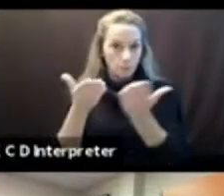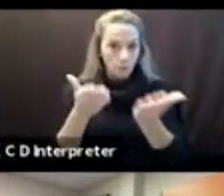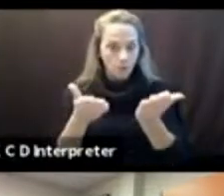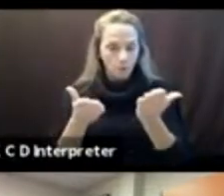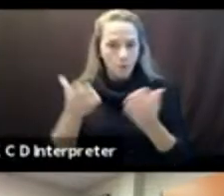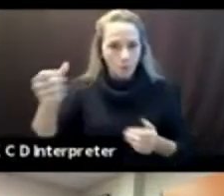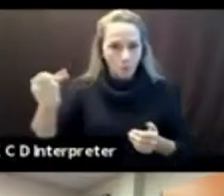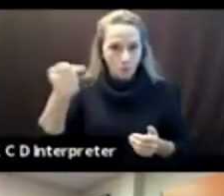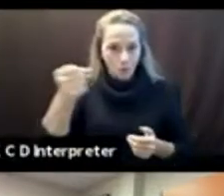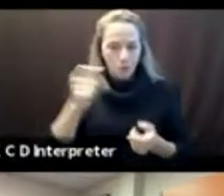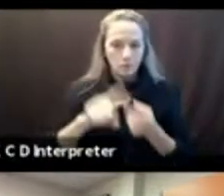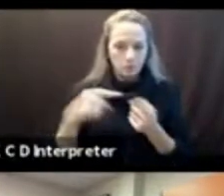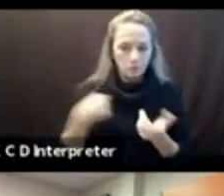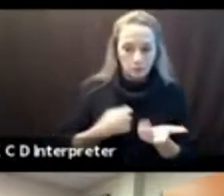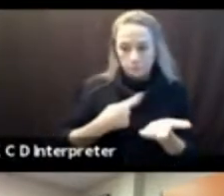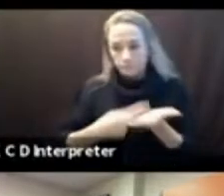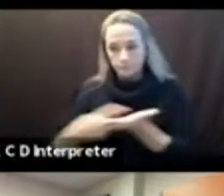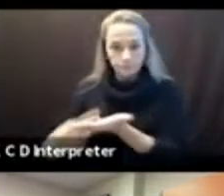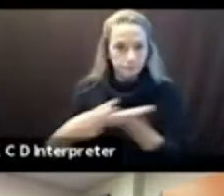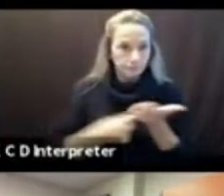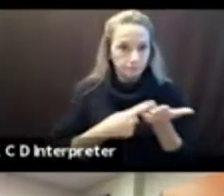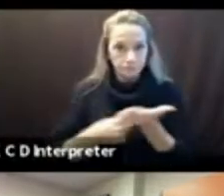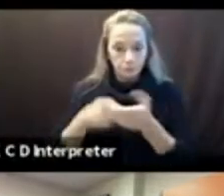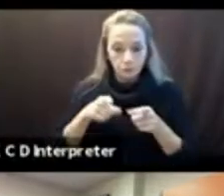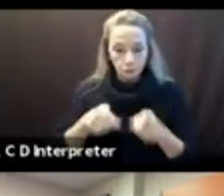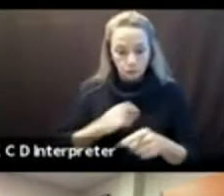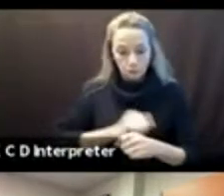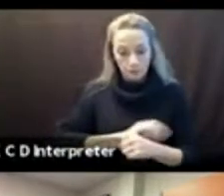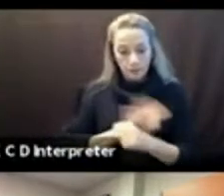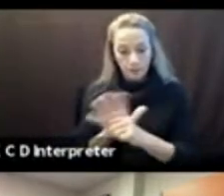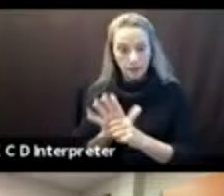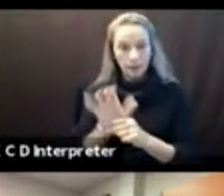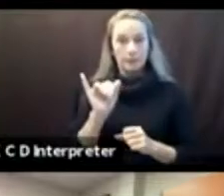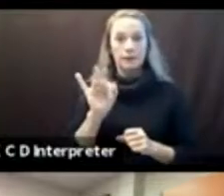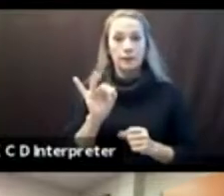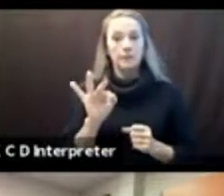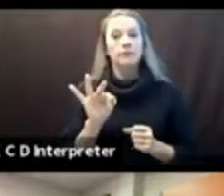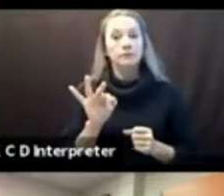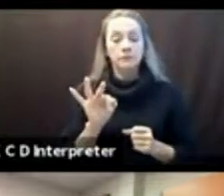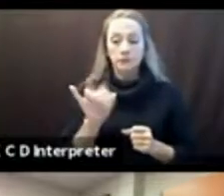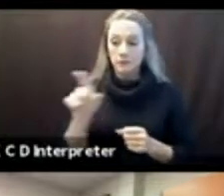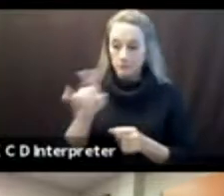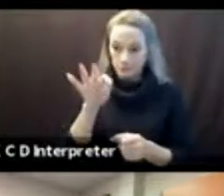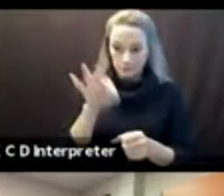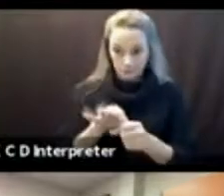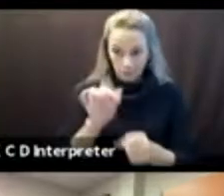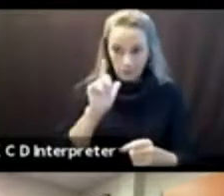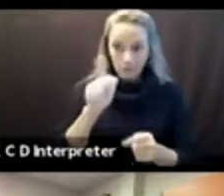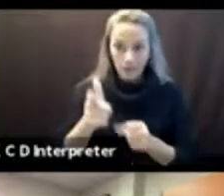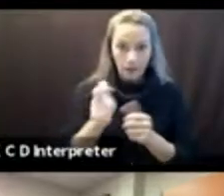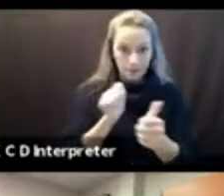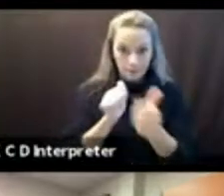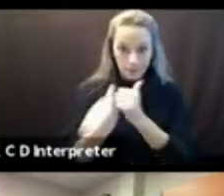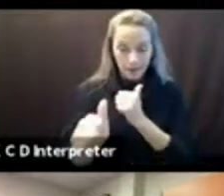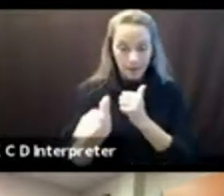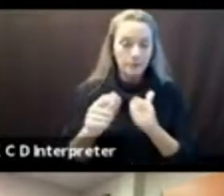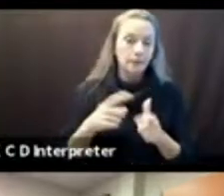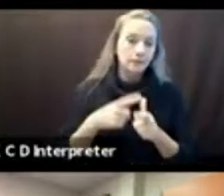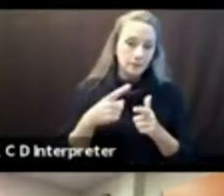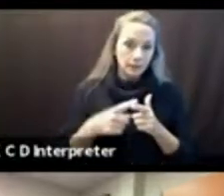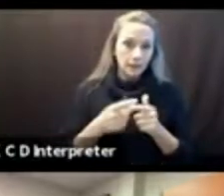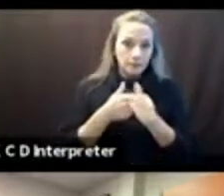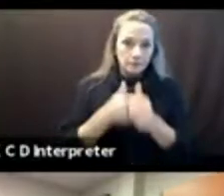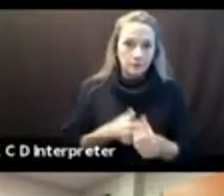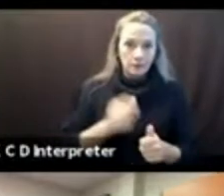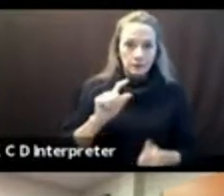through this pandemic. If for some reason that does come up and passes, well then, per the